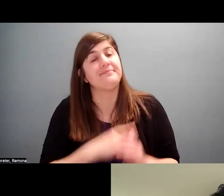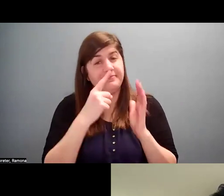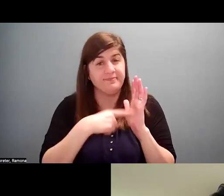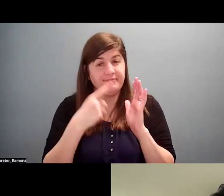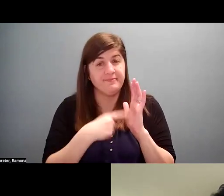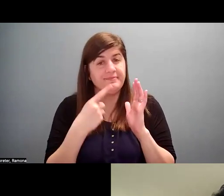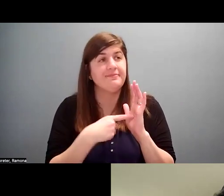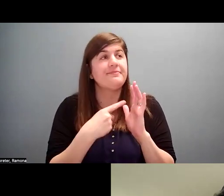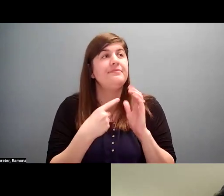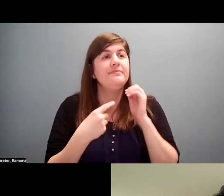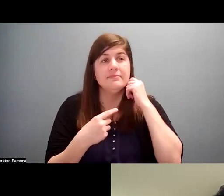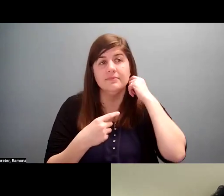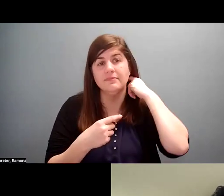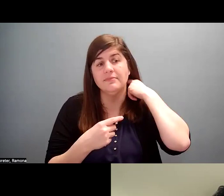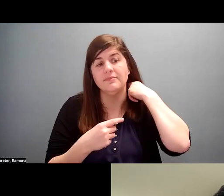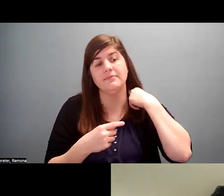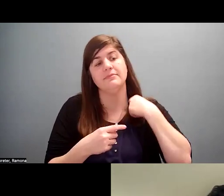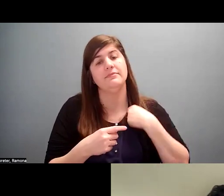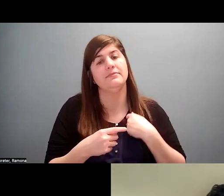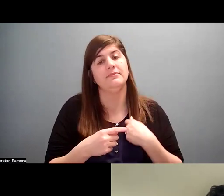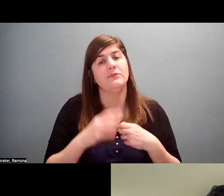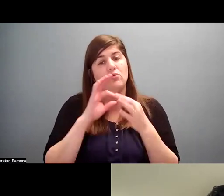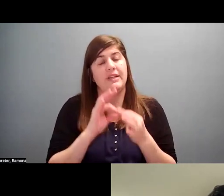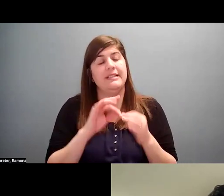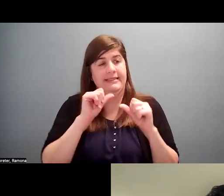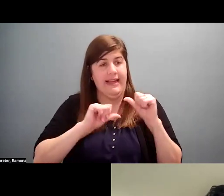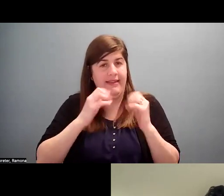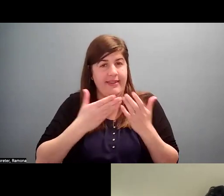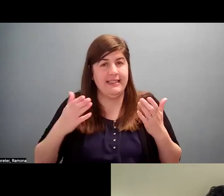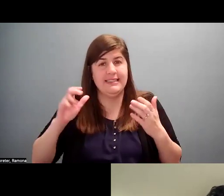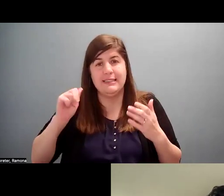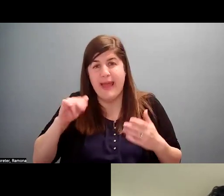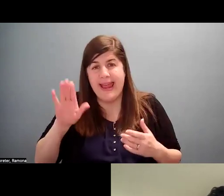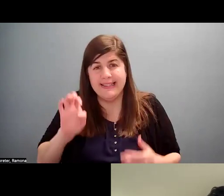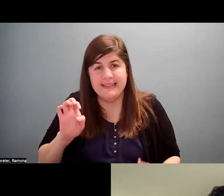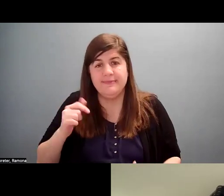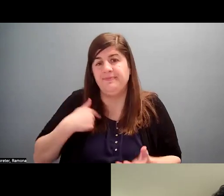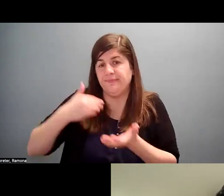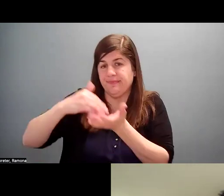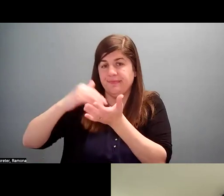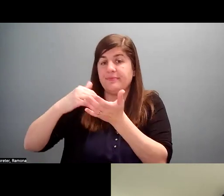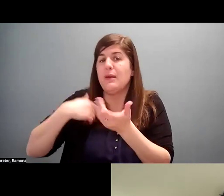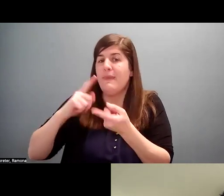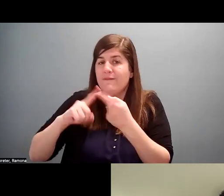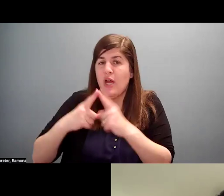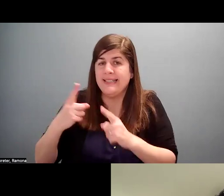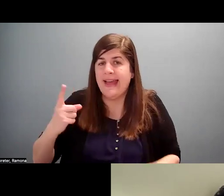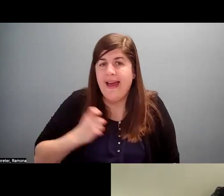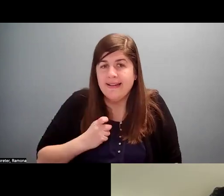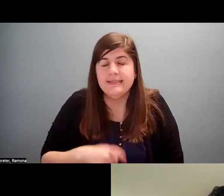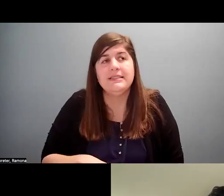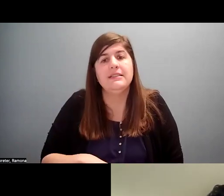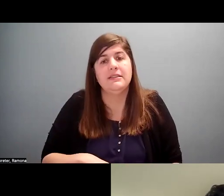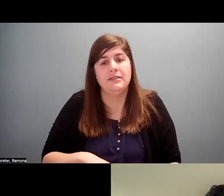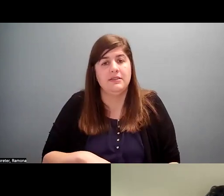sometimes like related to like studying things in space, I often my friends would ask me like,